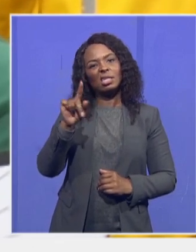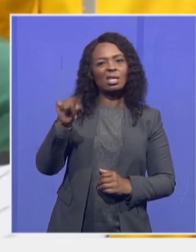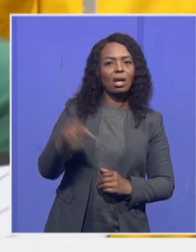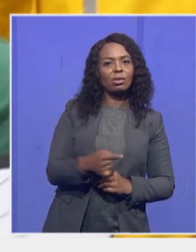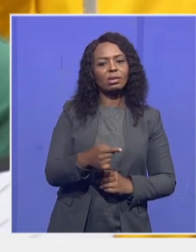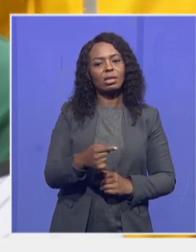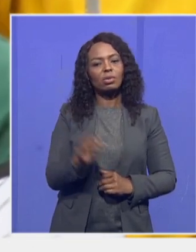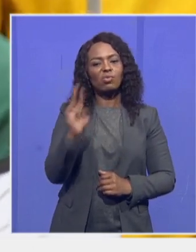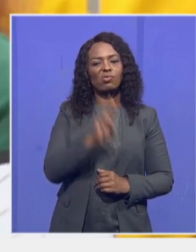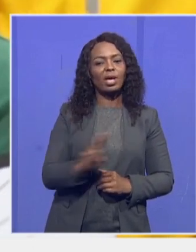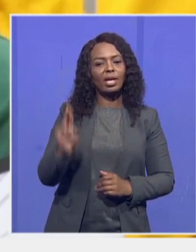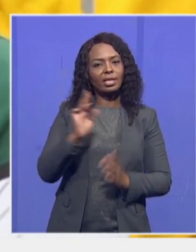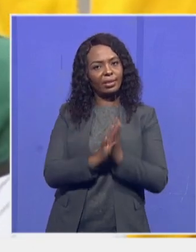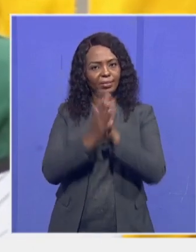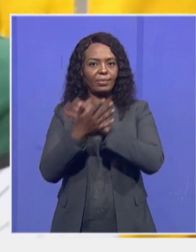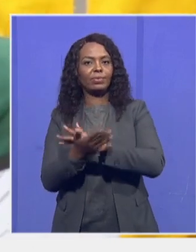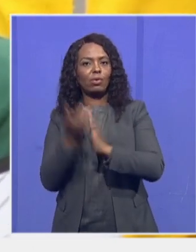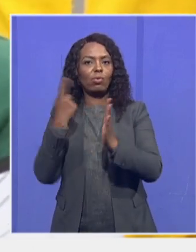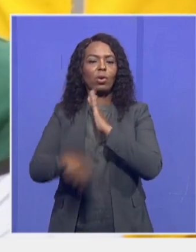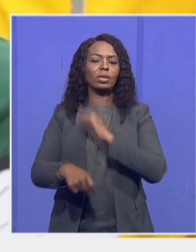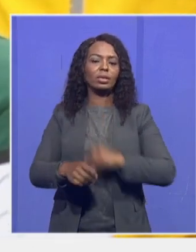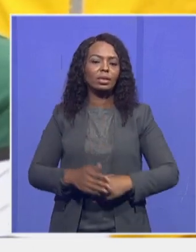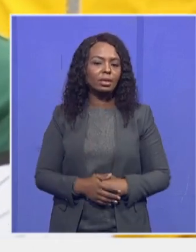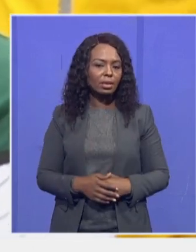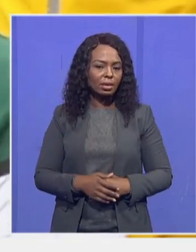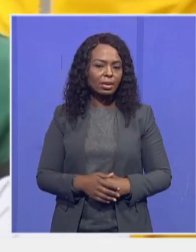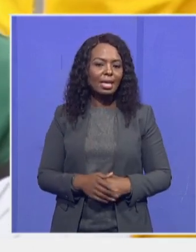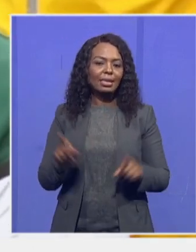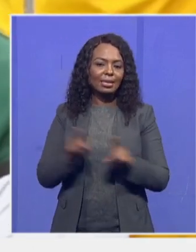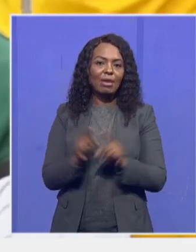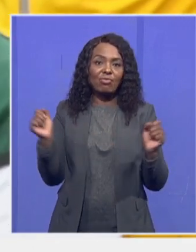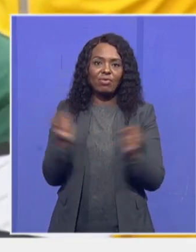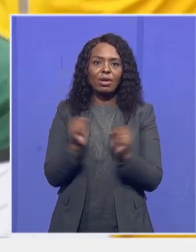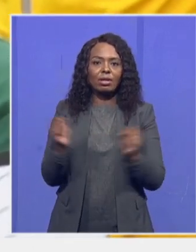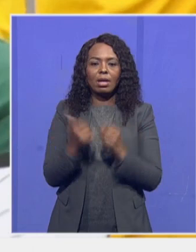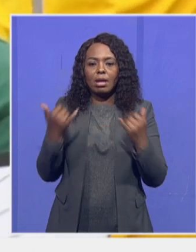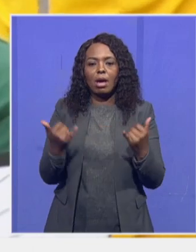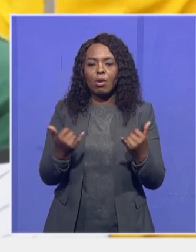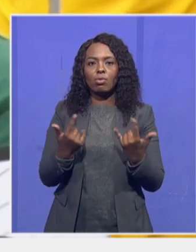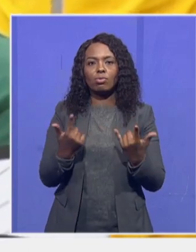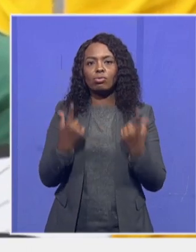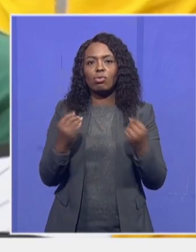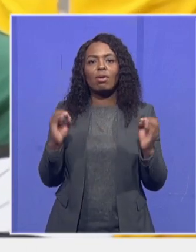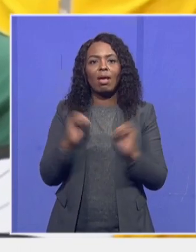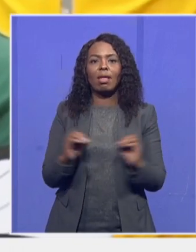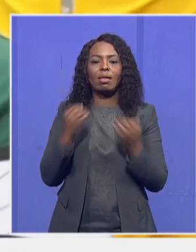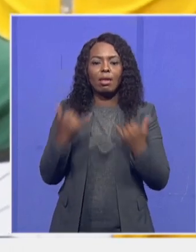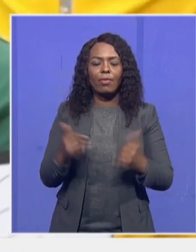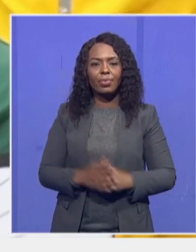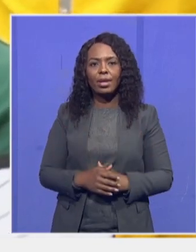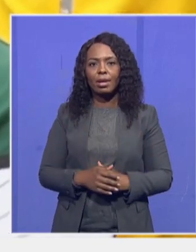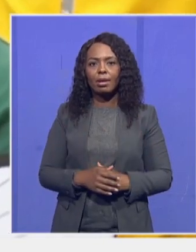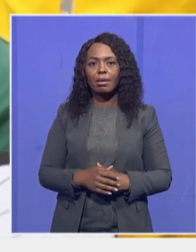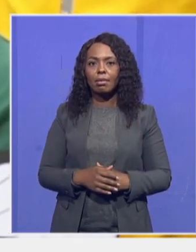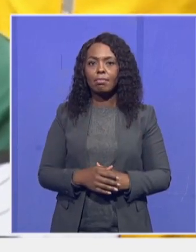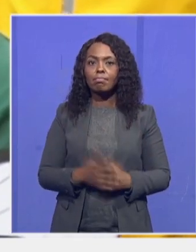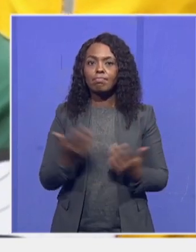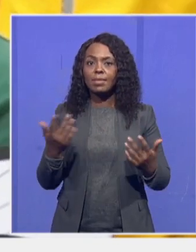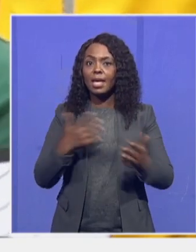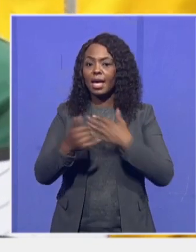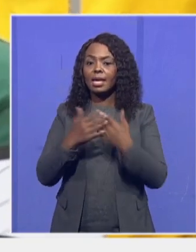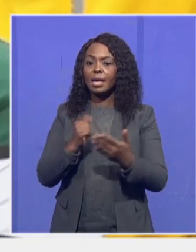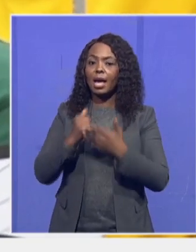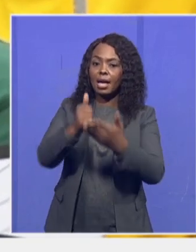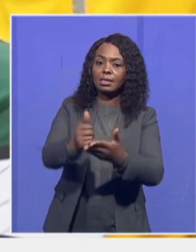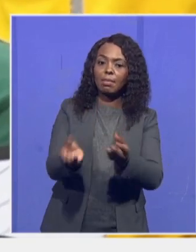the damage almost. And what about also the fridge? Is I can't do anything else. Have you received any sort of